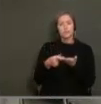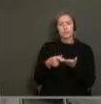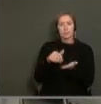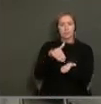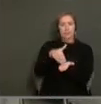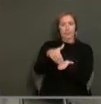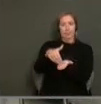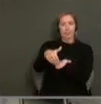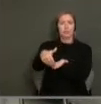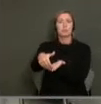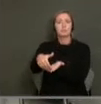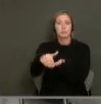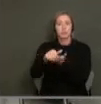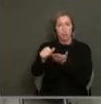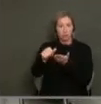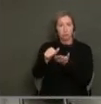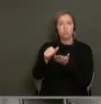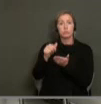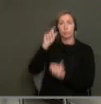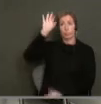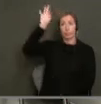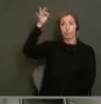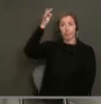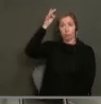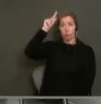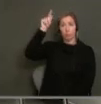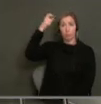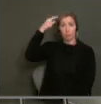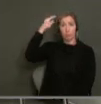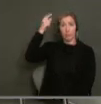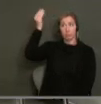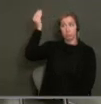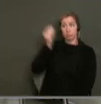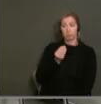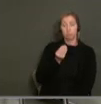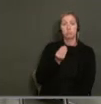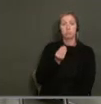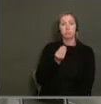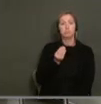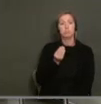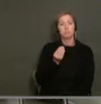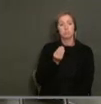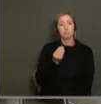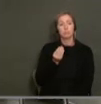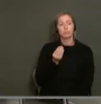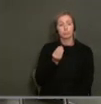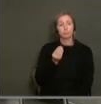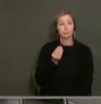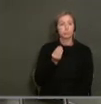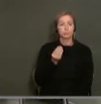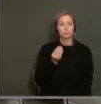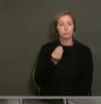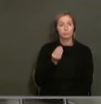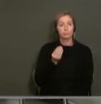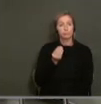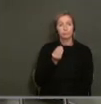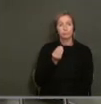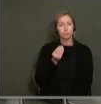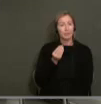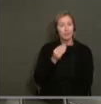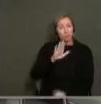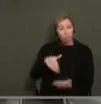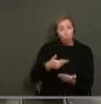of dollars here from the federal government, ultimately, that's a dribble down. That's all of